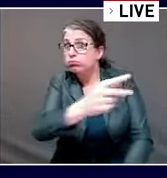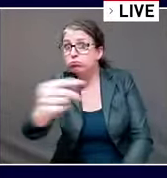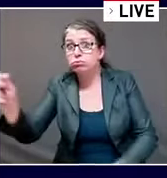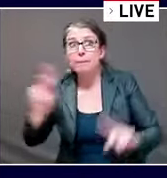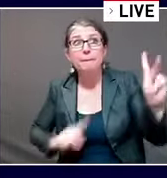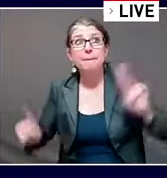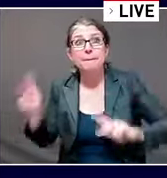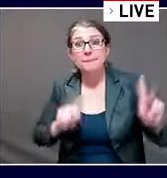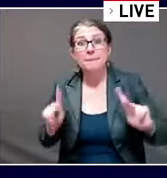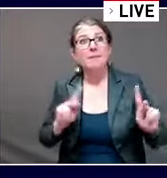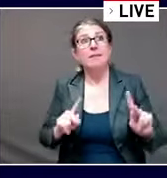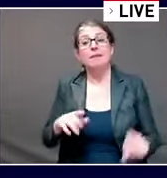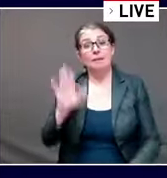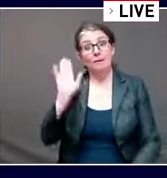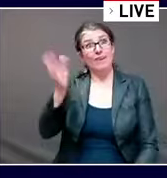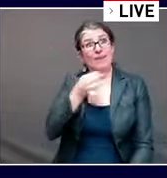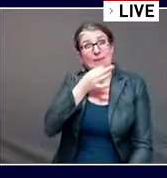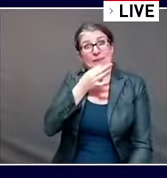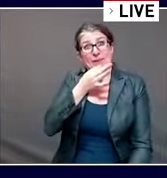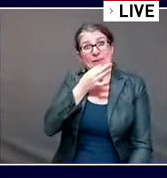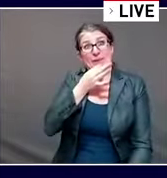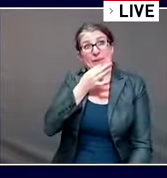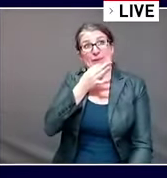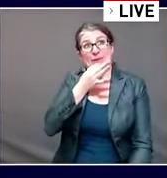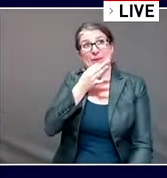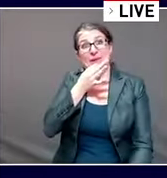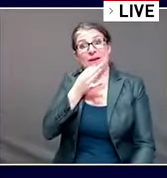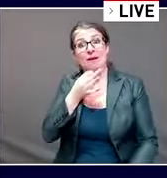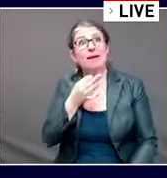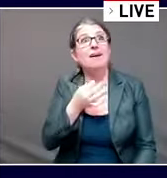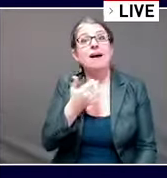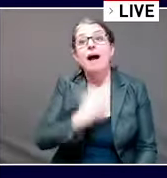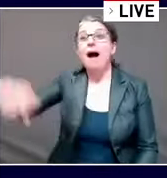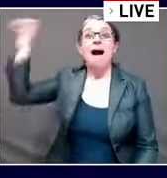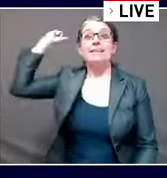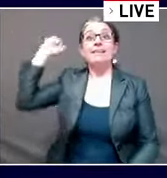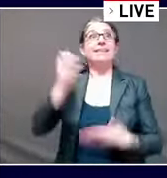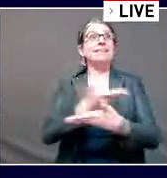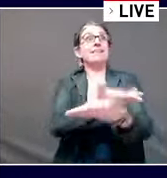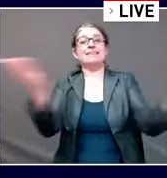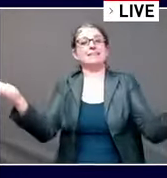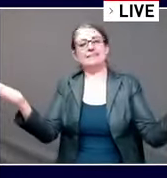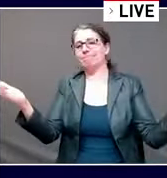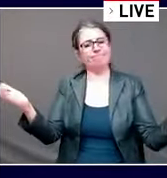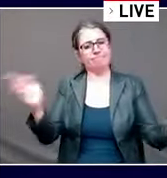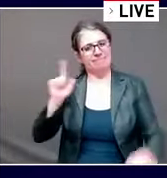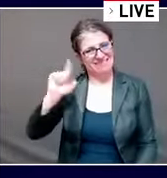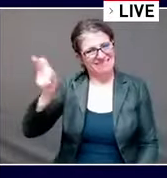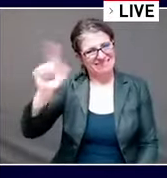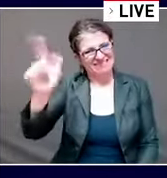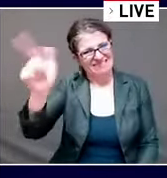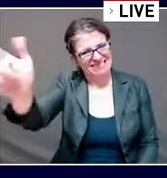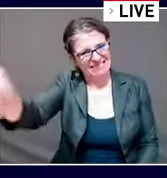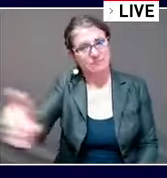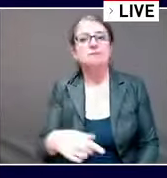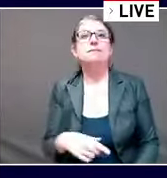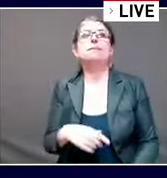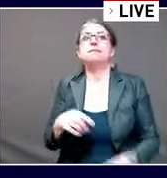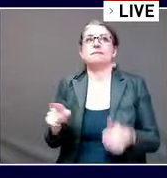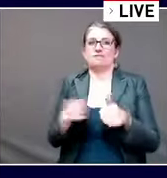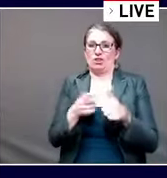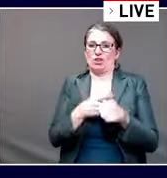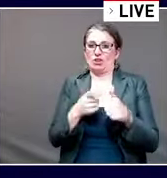It's important that we all continue to use the tools that are available to us today, like wearing a face covering everywhere